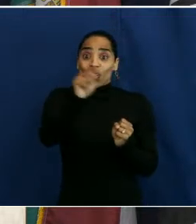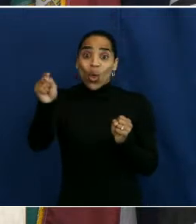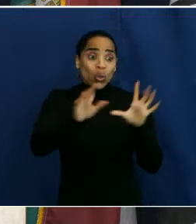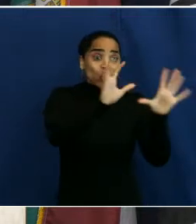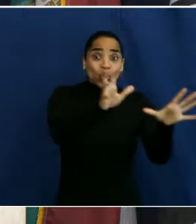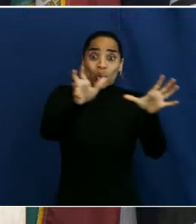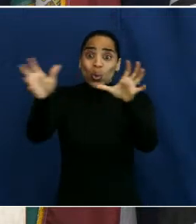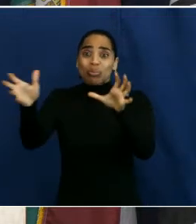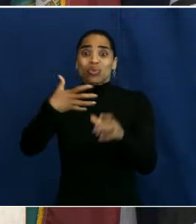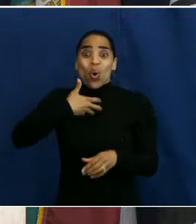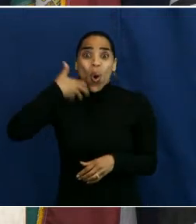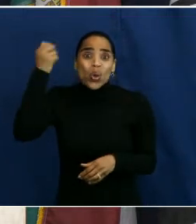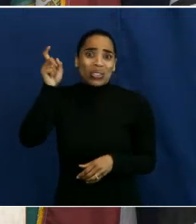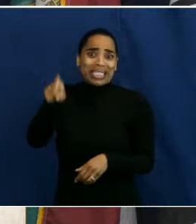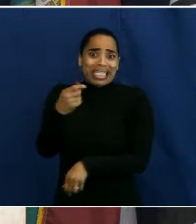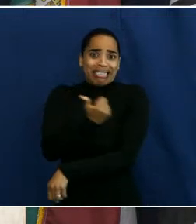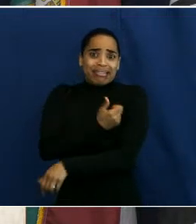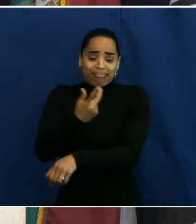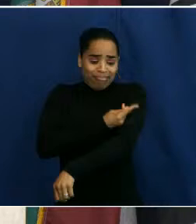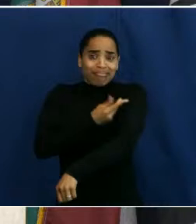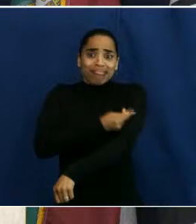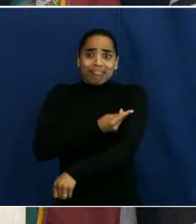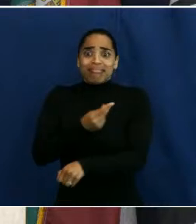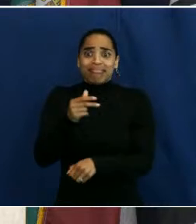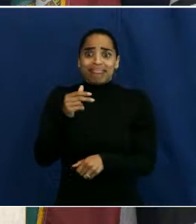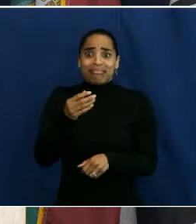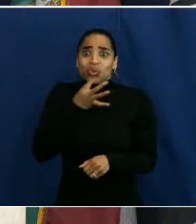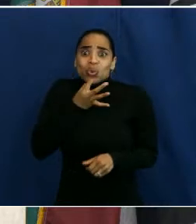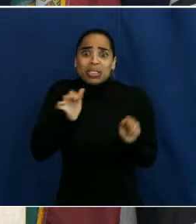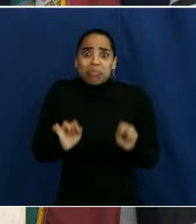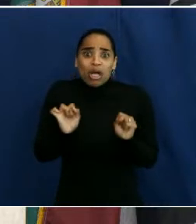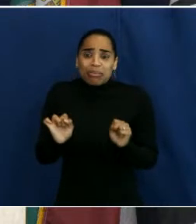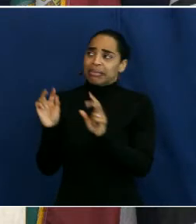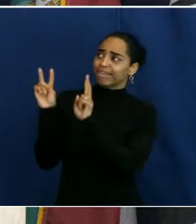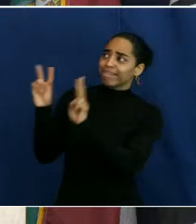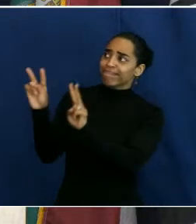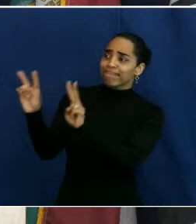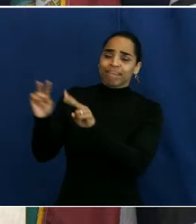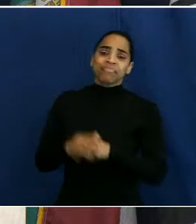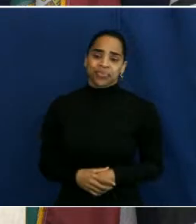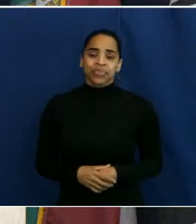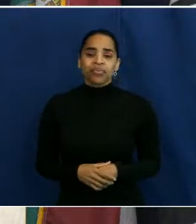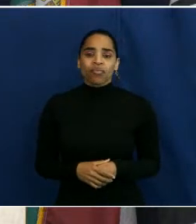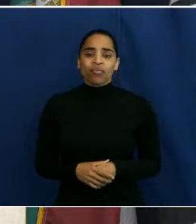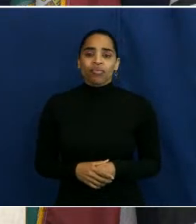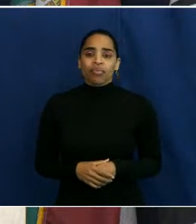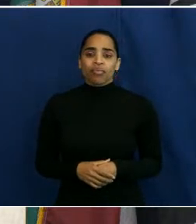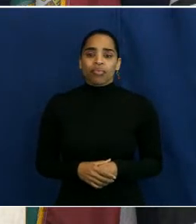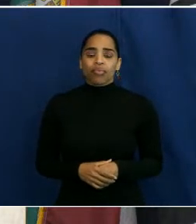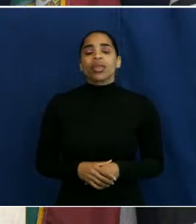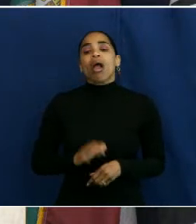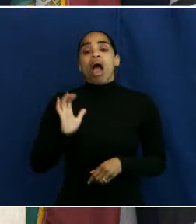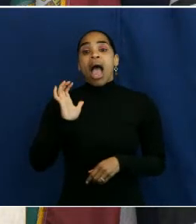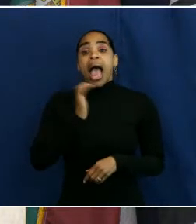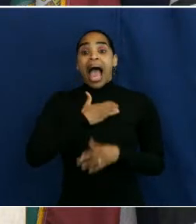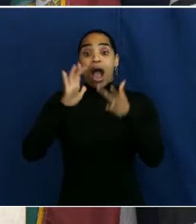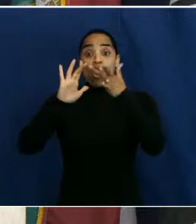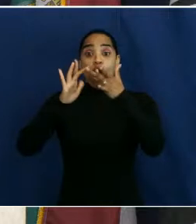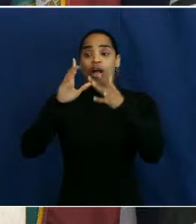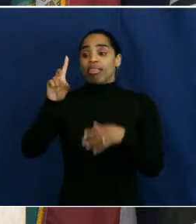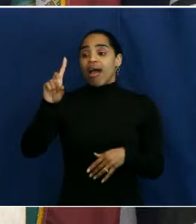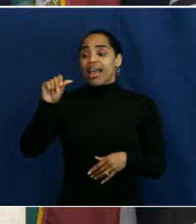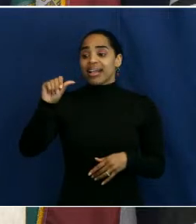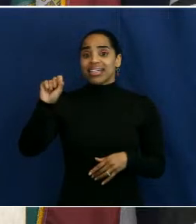to help them get vaccinated. You'll see in a minute, we're going to make some adjustments to our dashboard, our